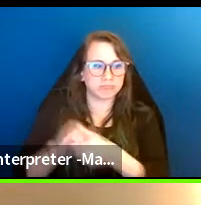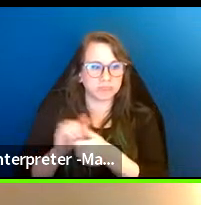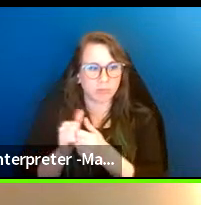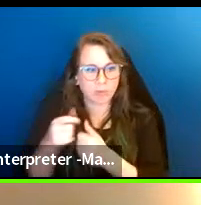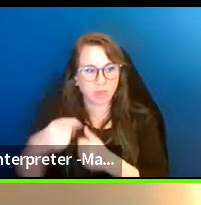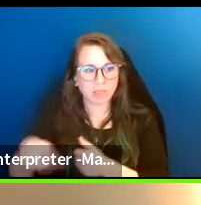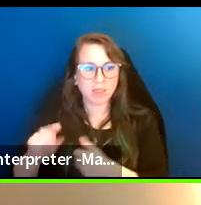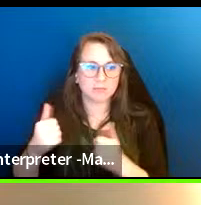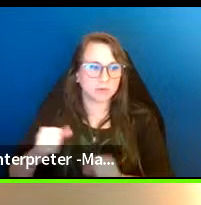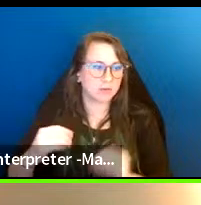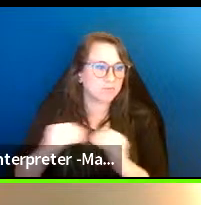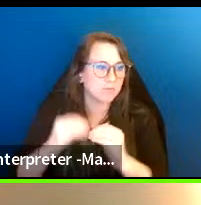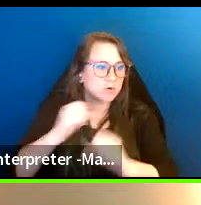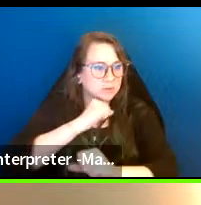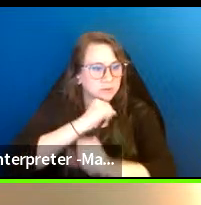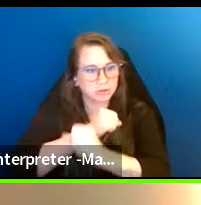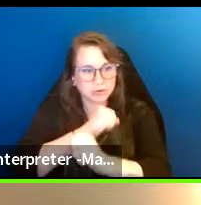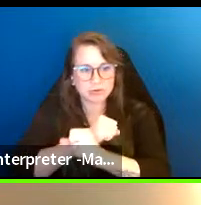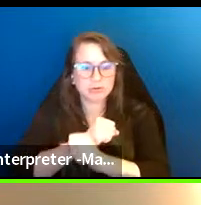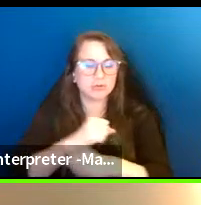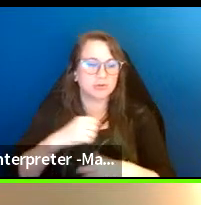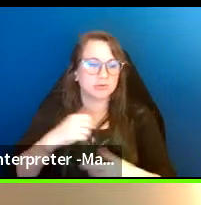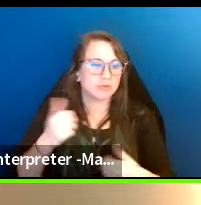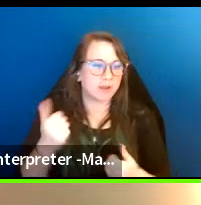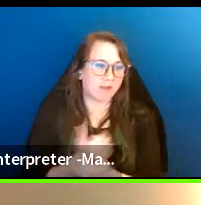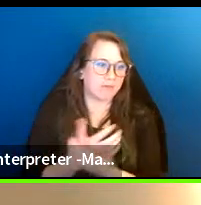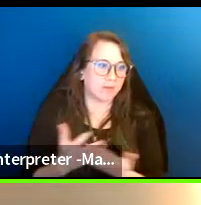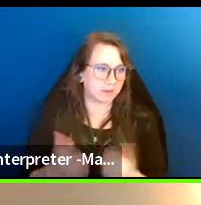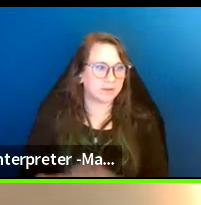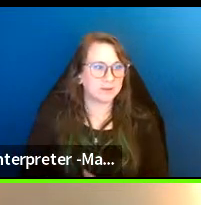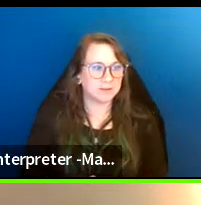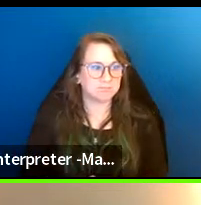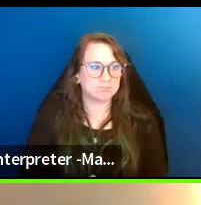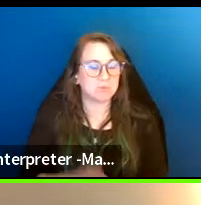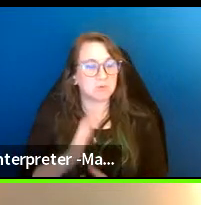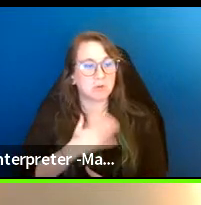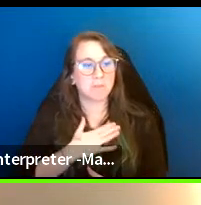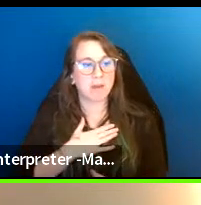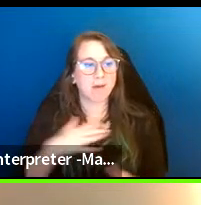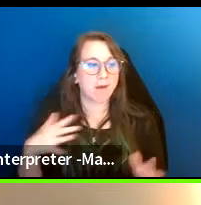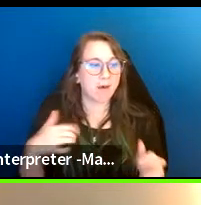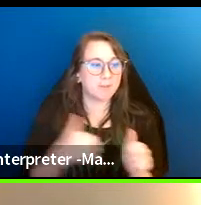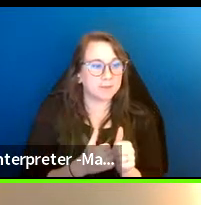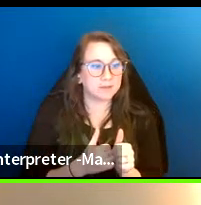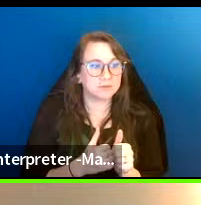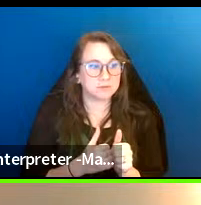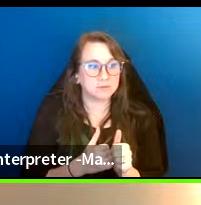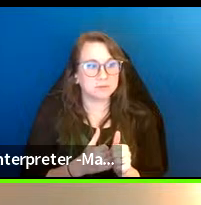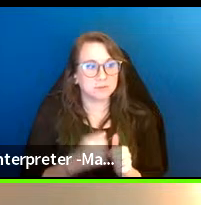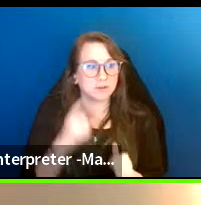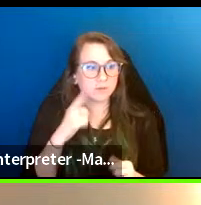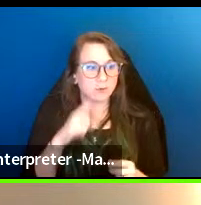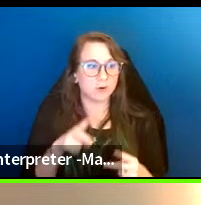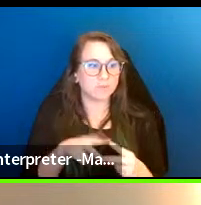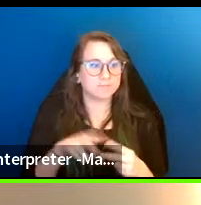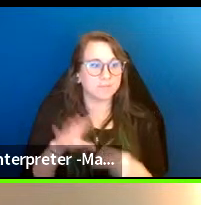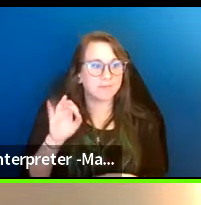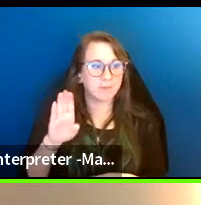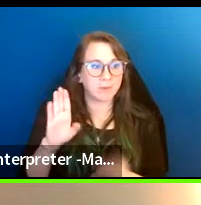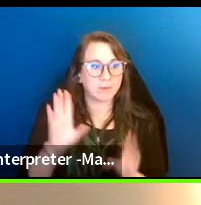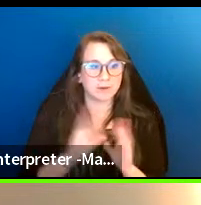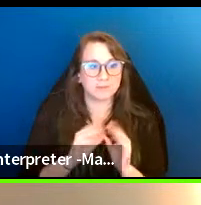it secured and everything. So those are my updates for the February